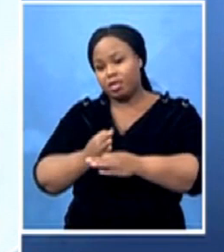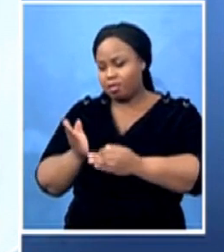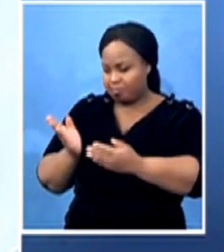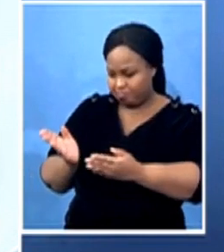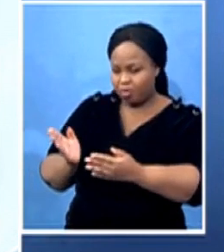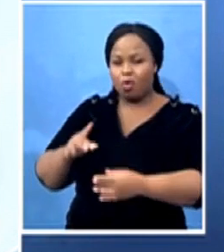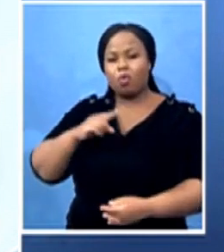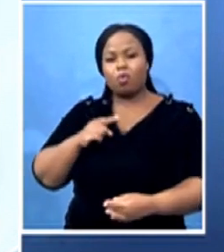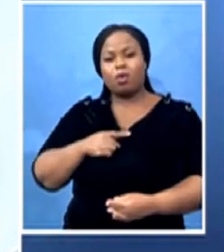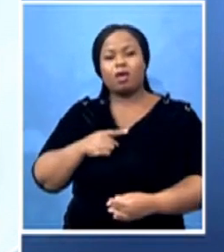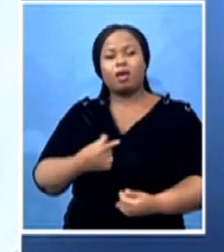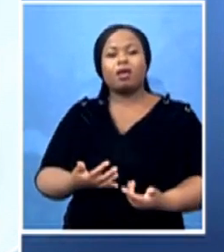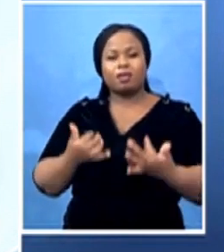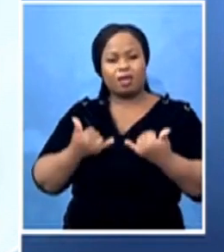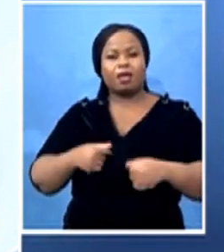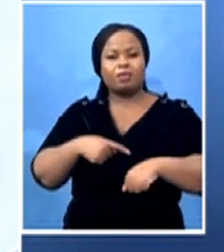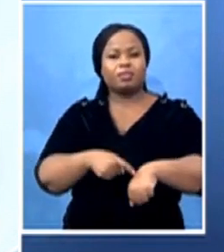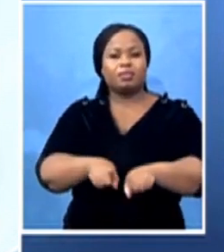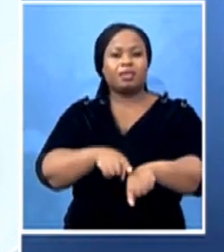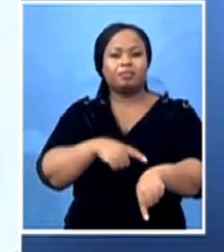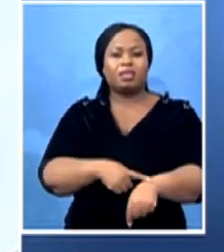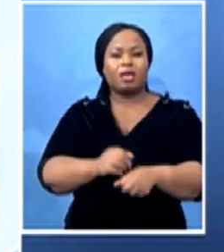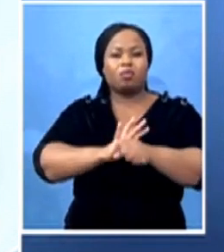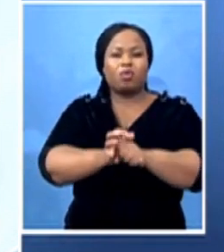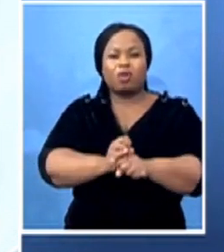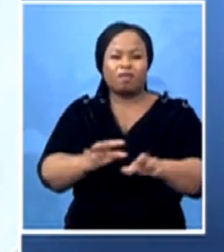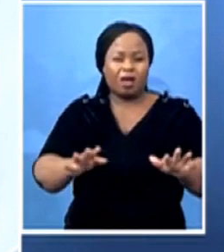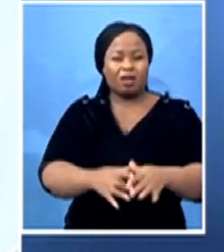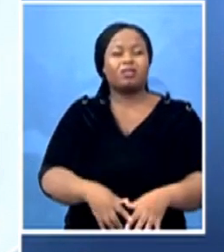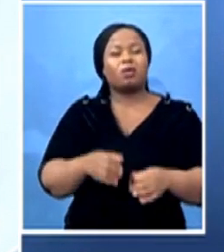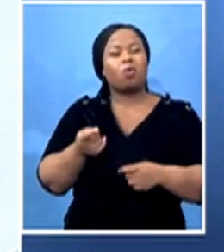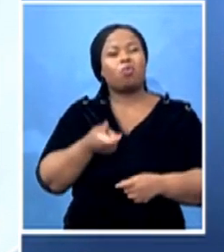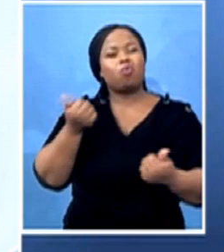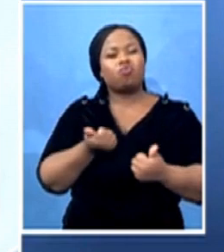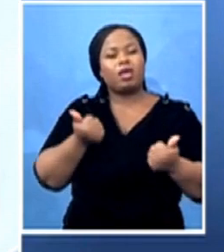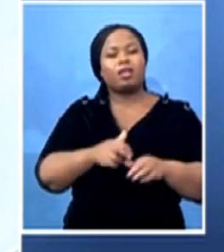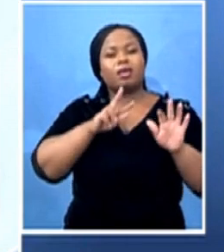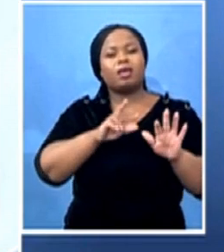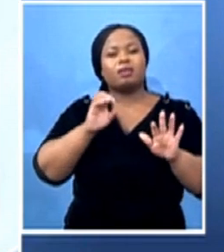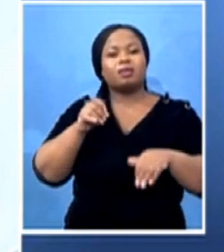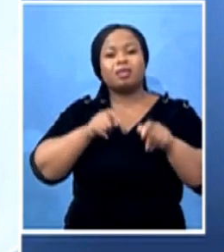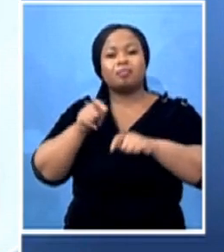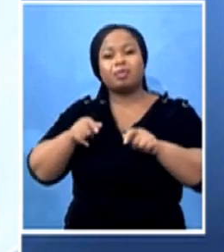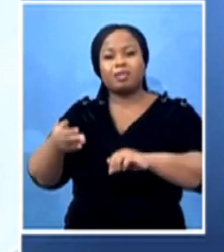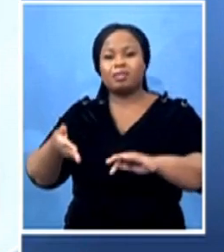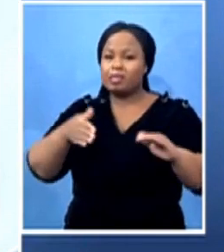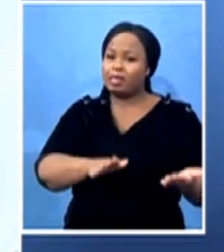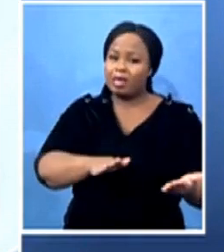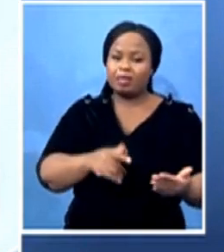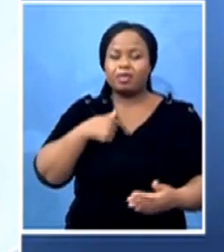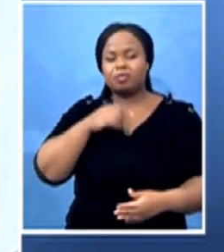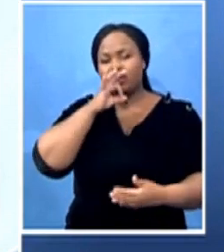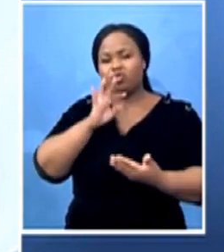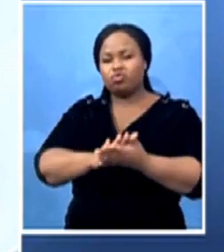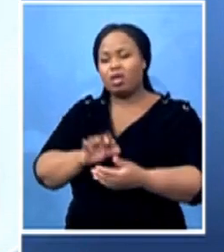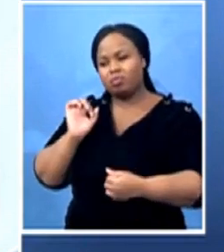that has already taken 800 lives. I trust that your discipline, Ntate Mlangeni, will enable us